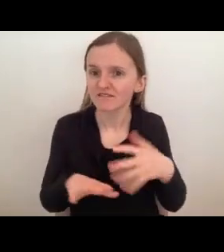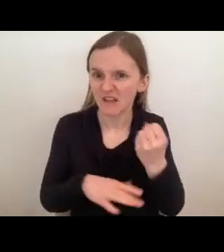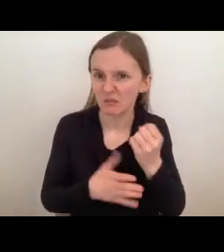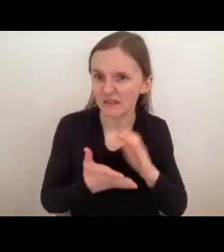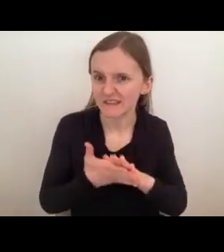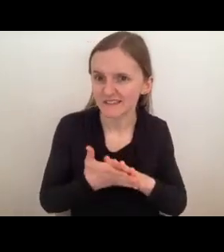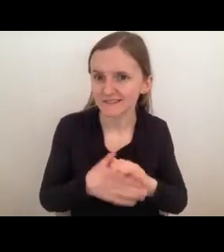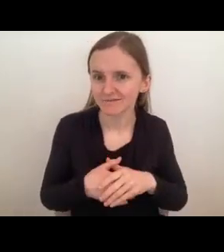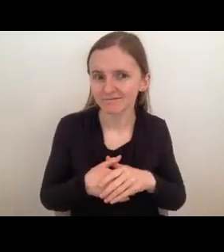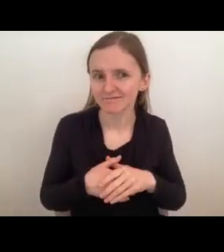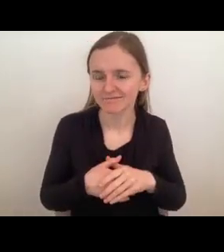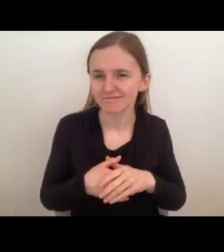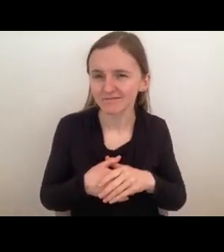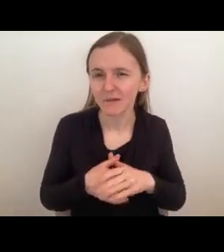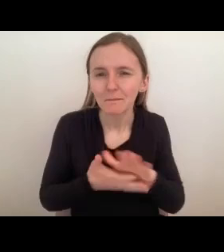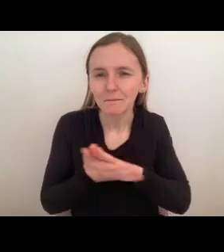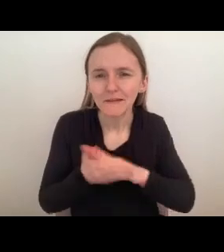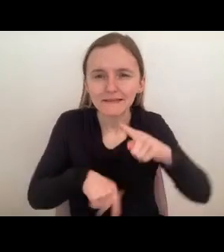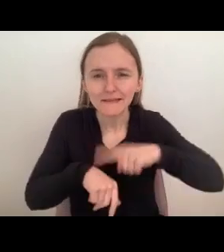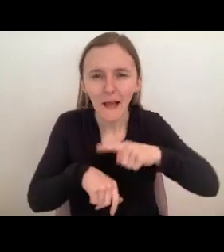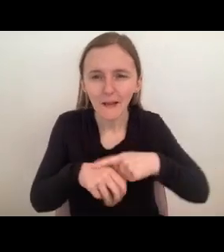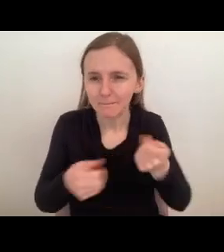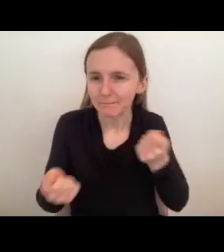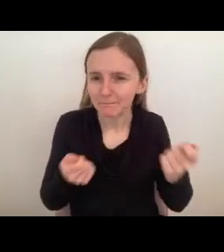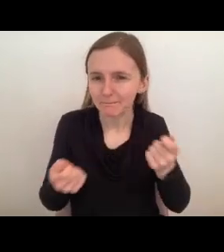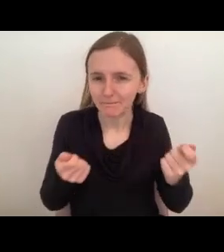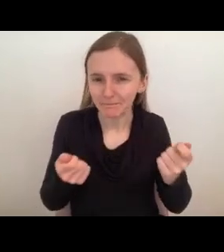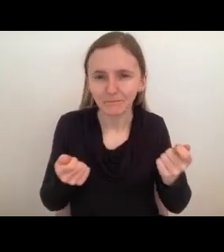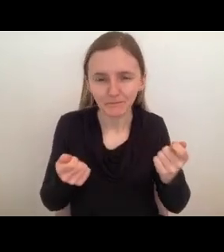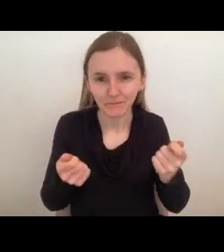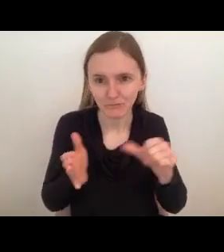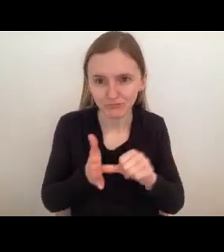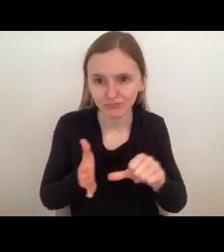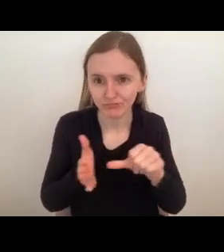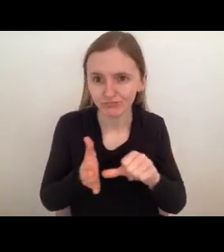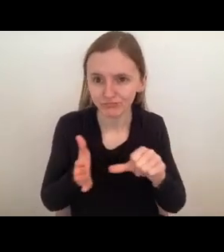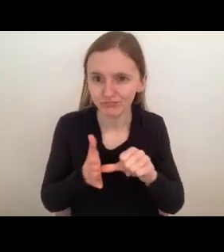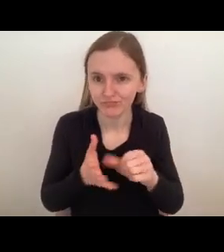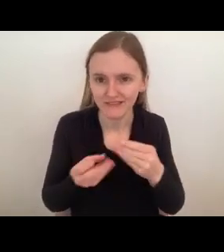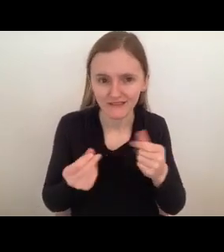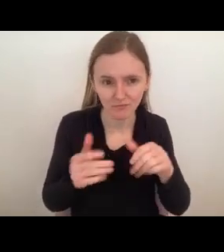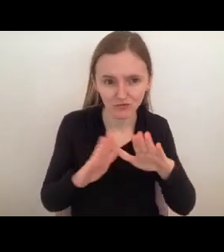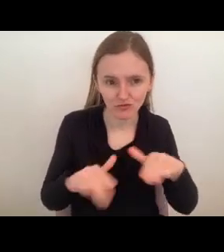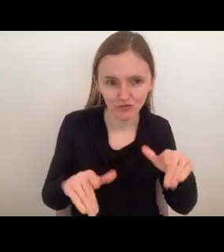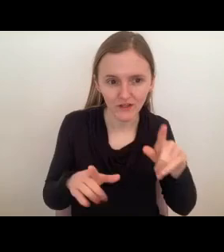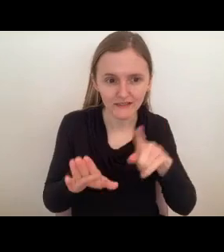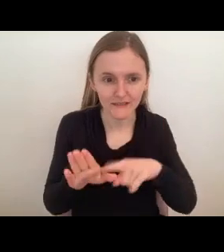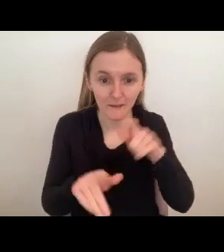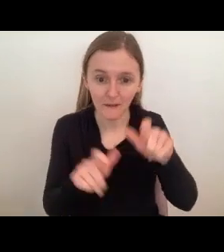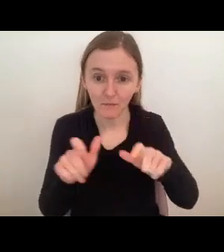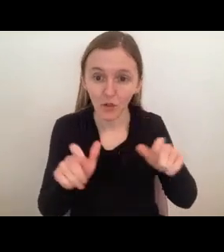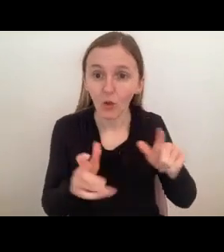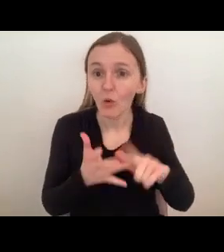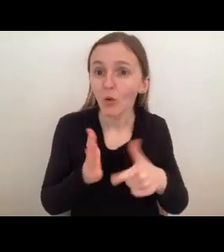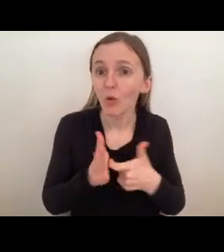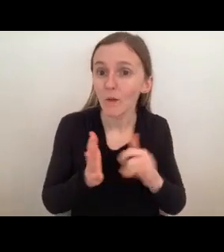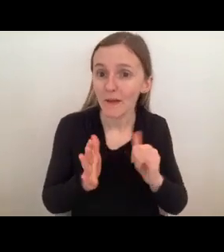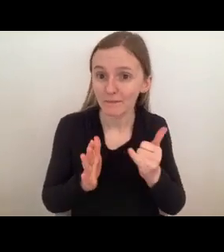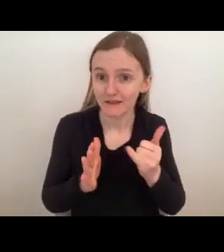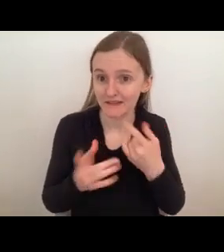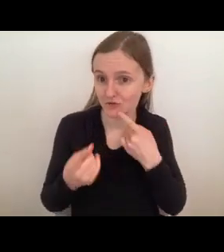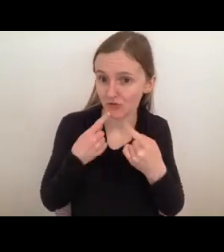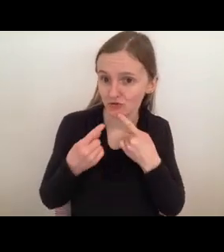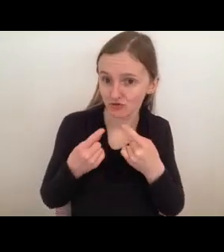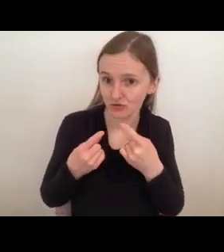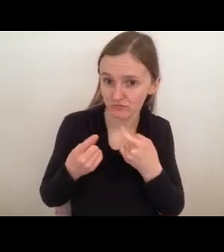poor time management for some of our children and young people. They might leave things unfinished, so we might find that we give them instructions